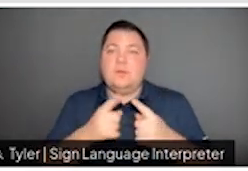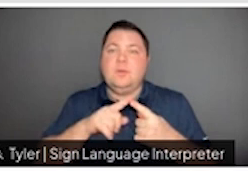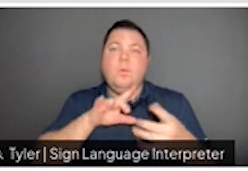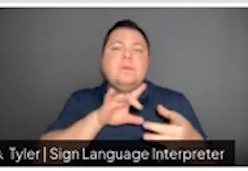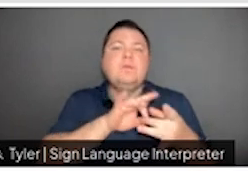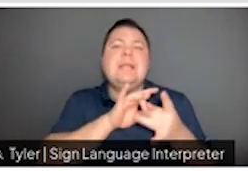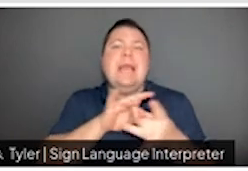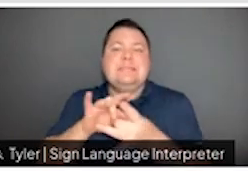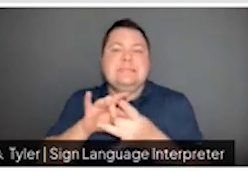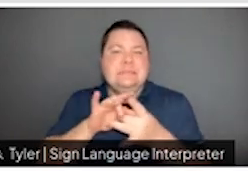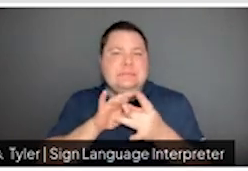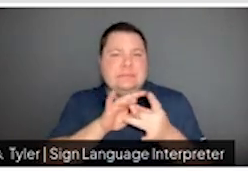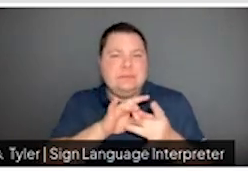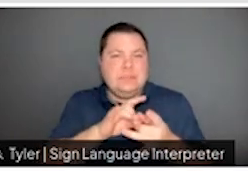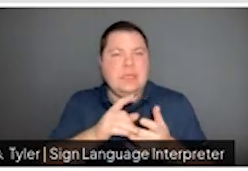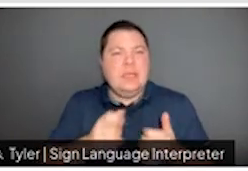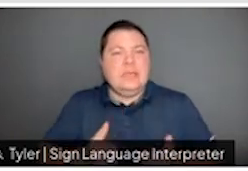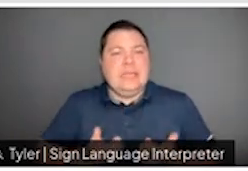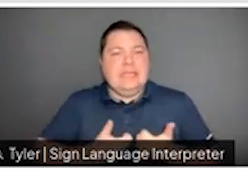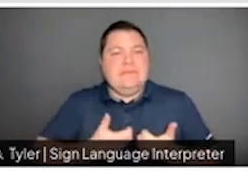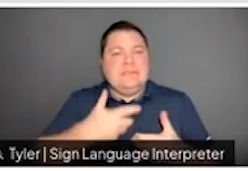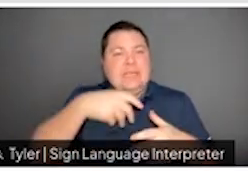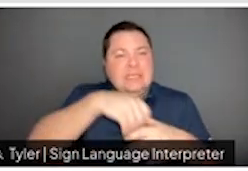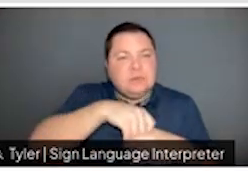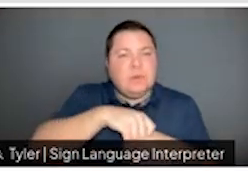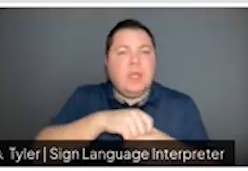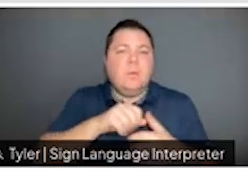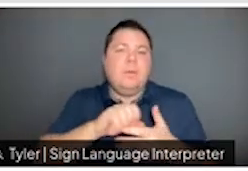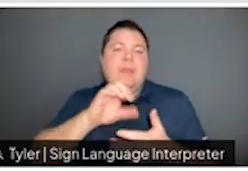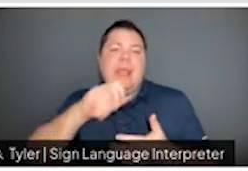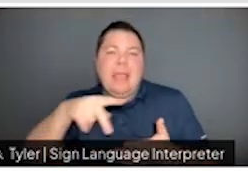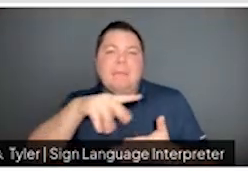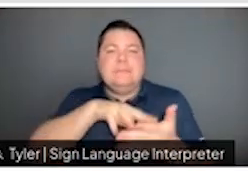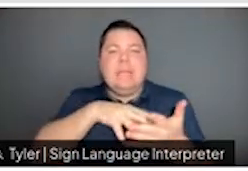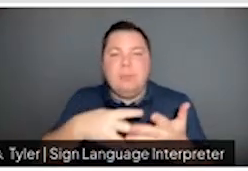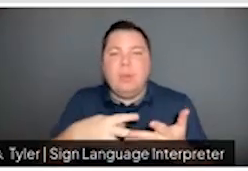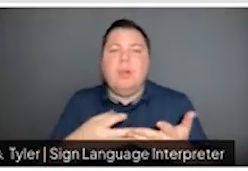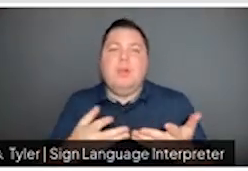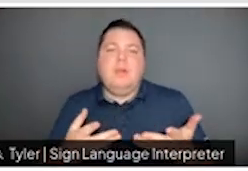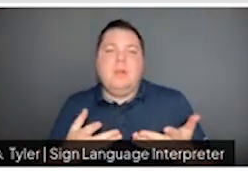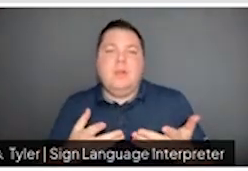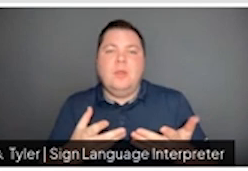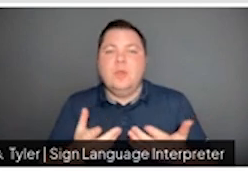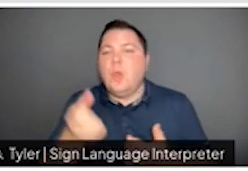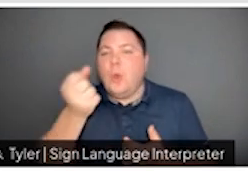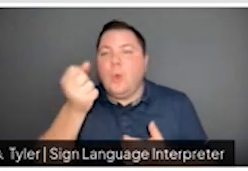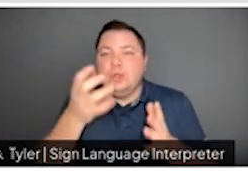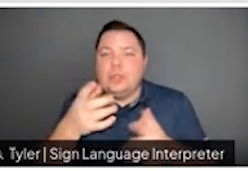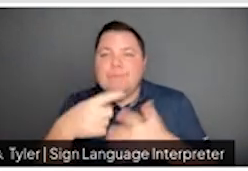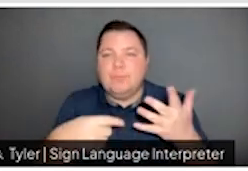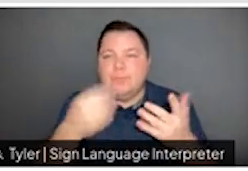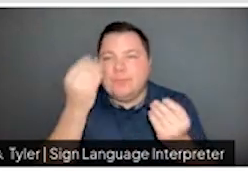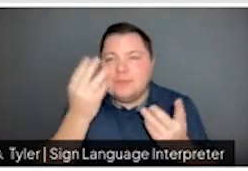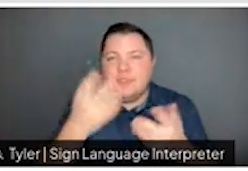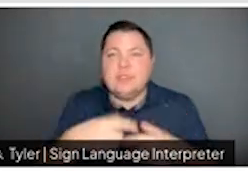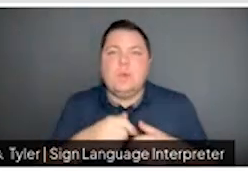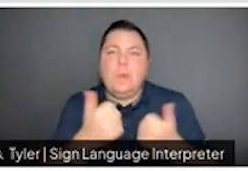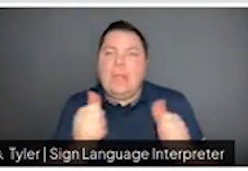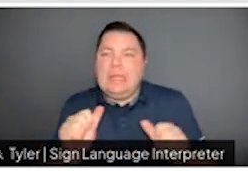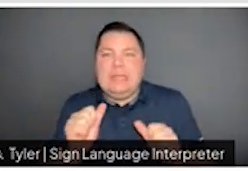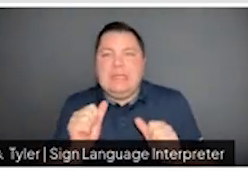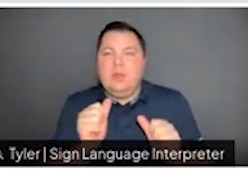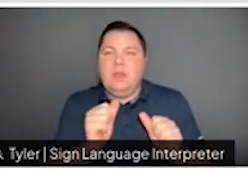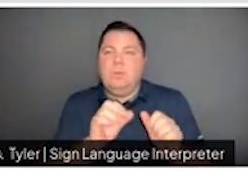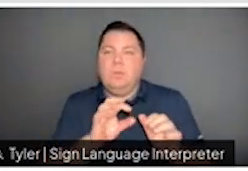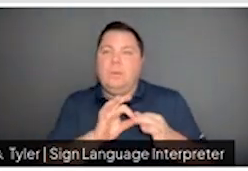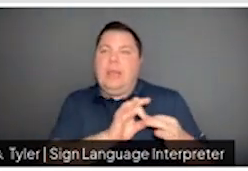connected platform that lives and integrates directly with your cap table, your holder information, and any other relevant information related to that holder's equity